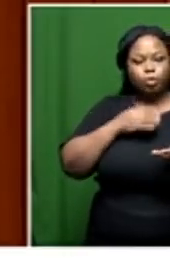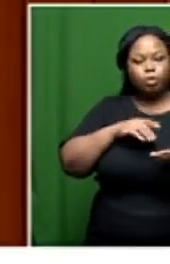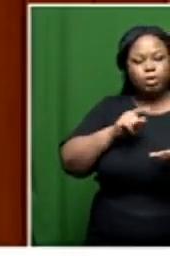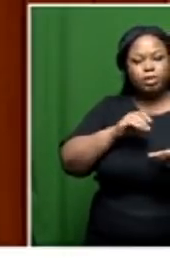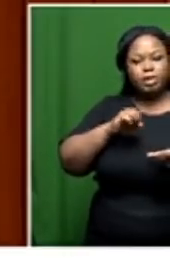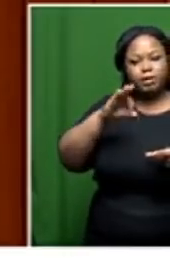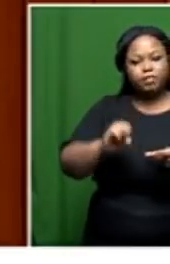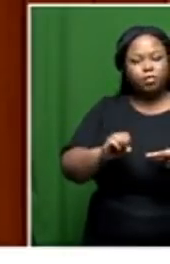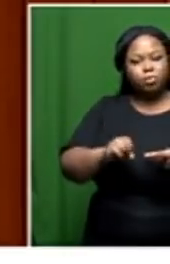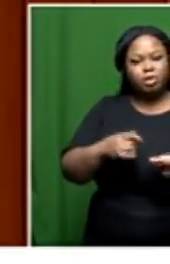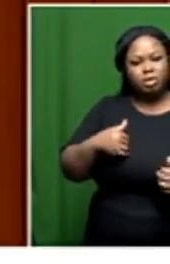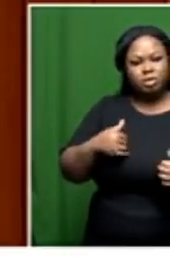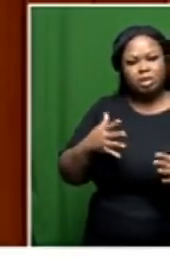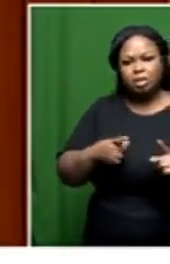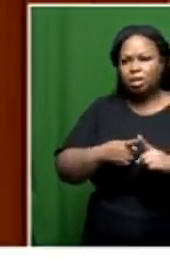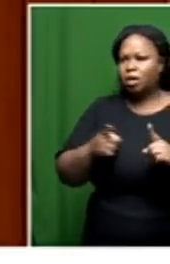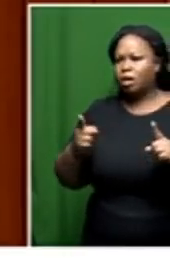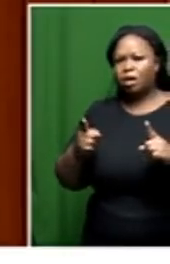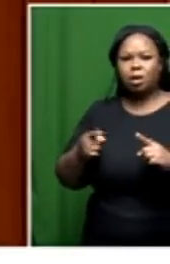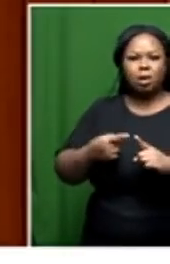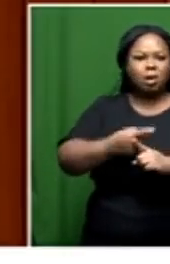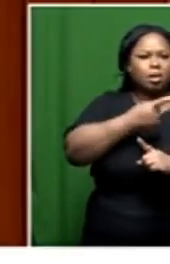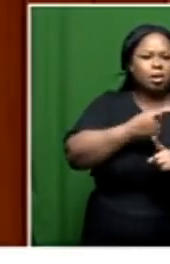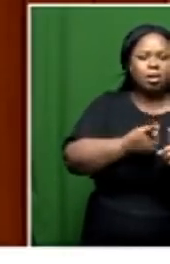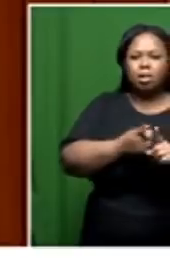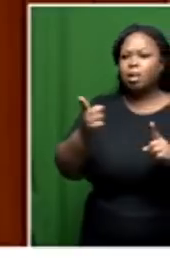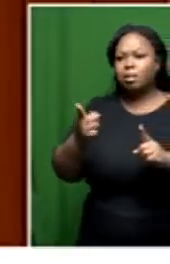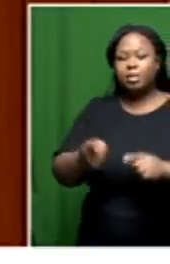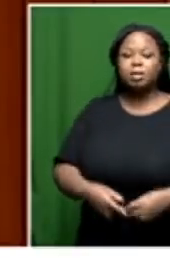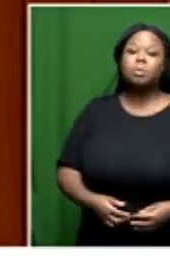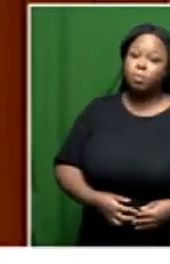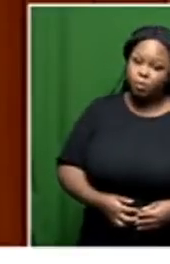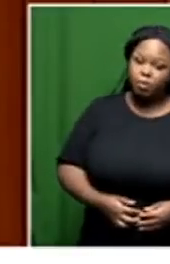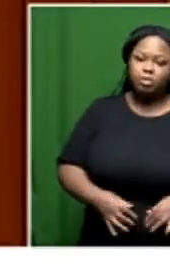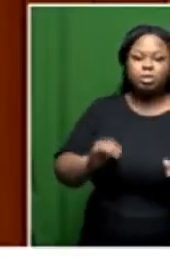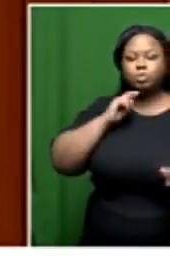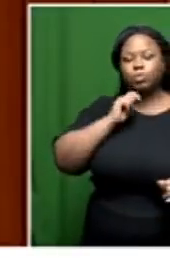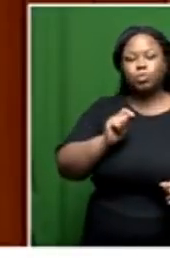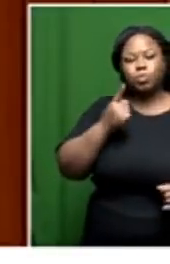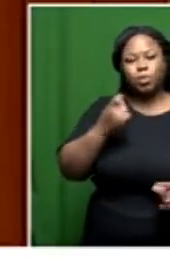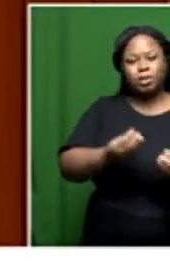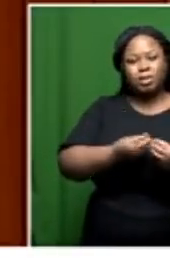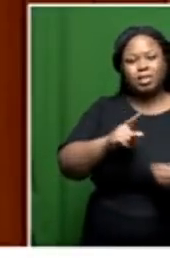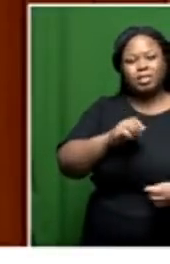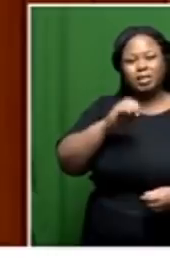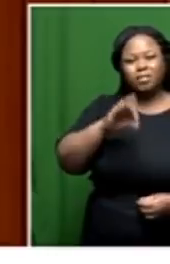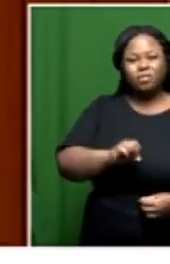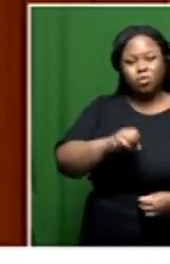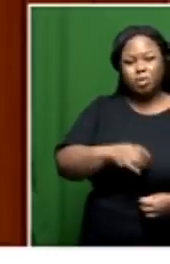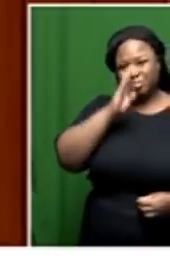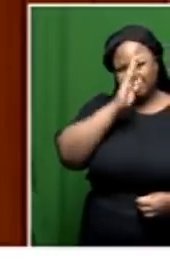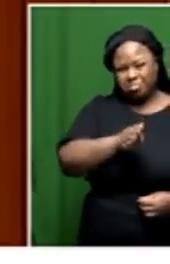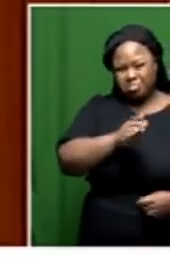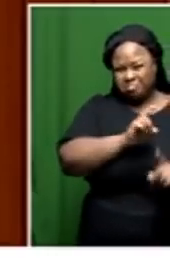Malesela Teffo, and he started chipping away at this evidence. Really, the big sticking point which Advocate Teffo was